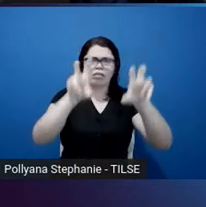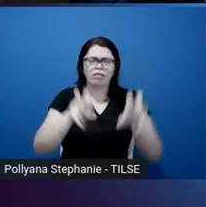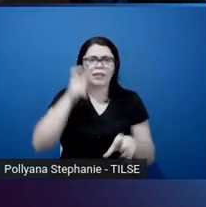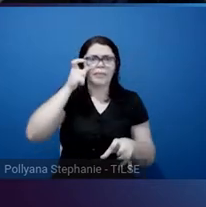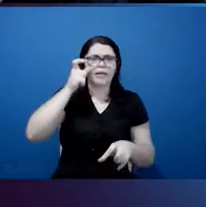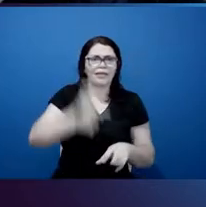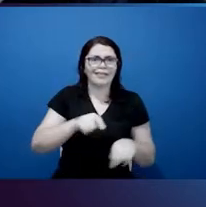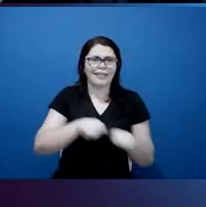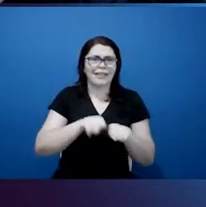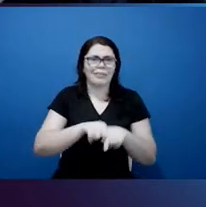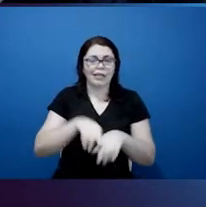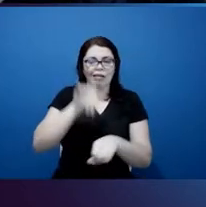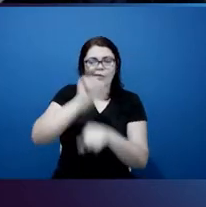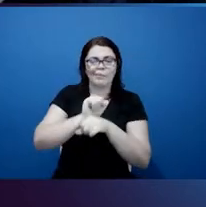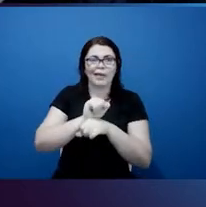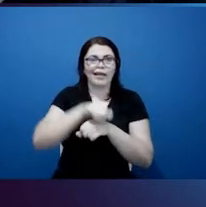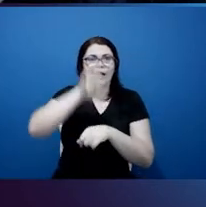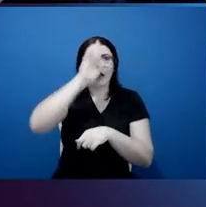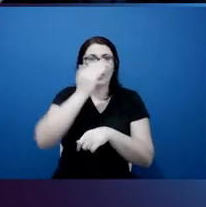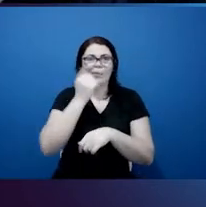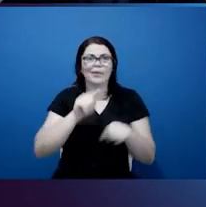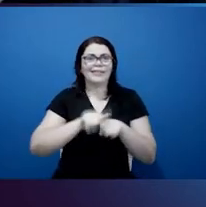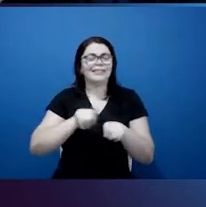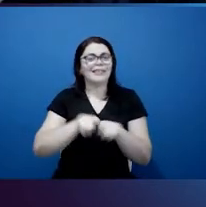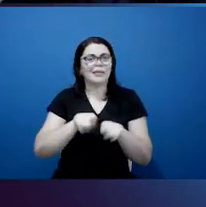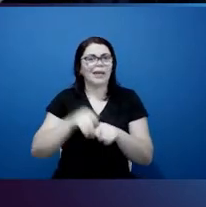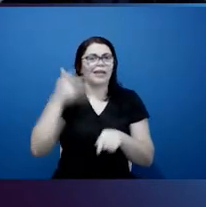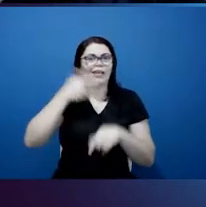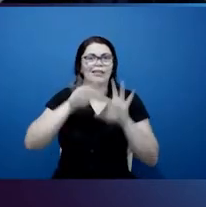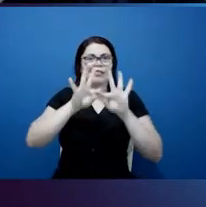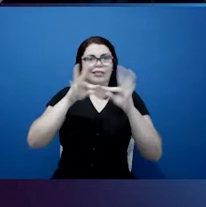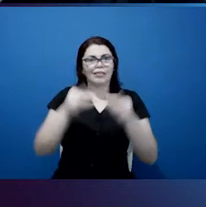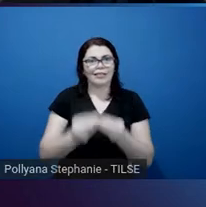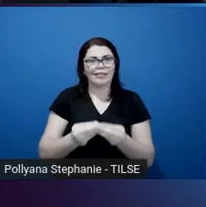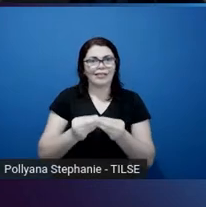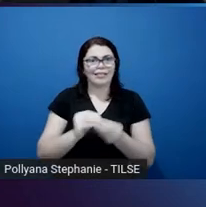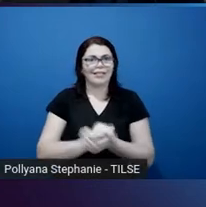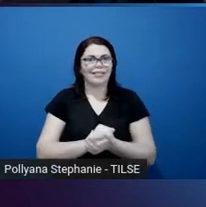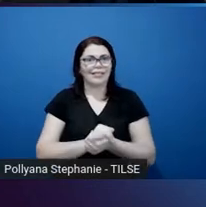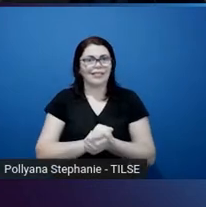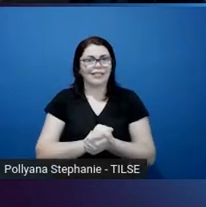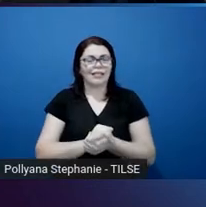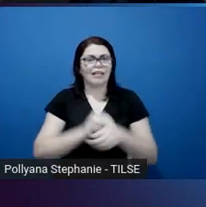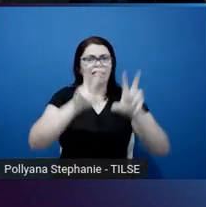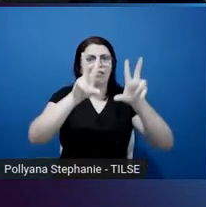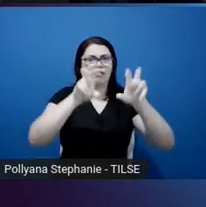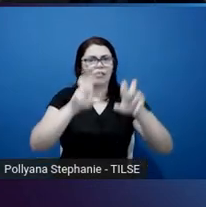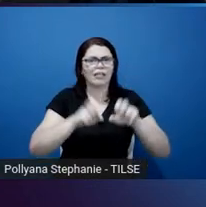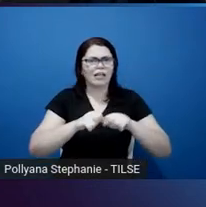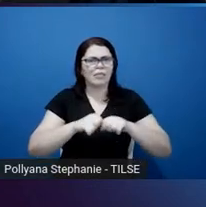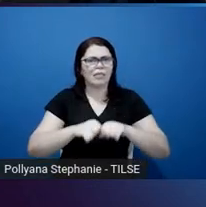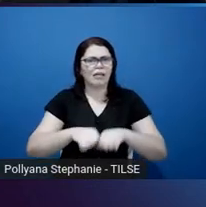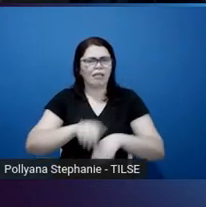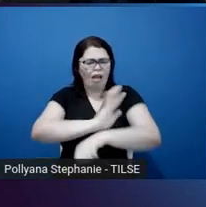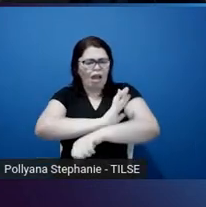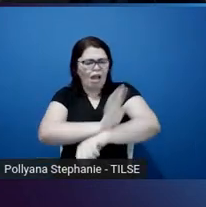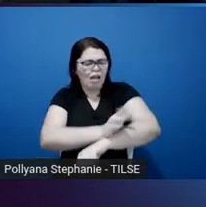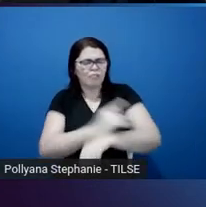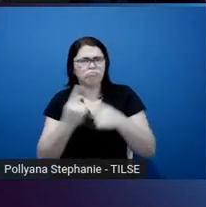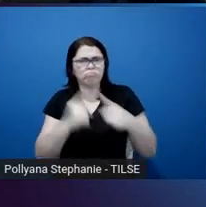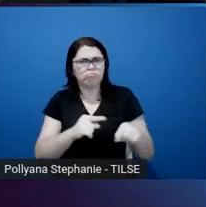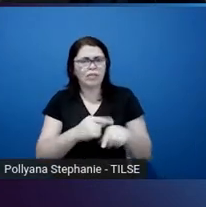lunch break, and final remarks. Topics such as racism in language teaching, inclusive